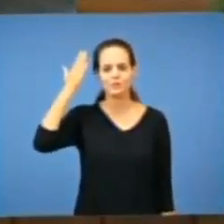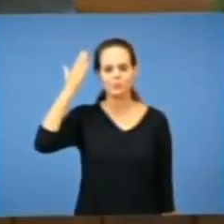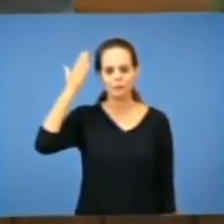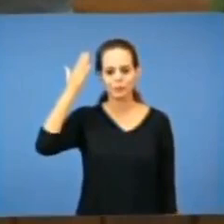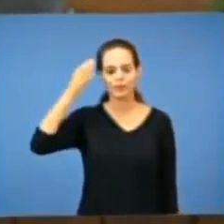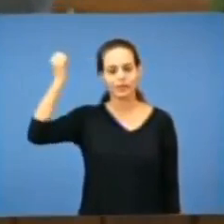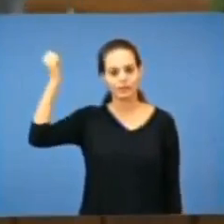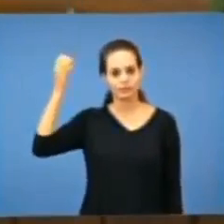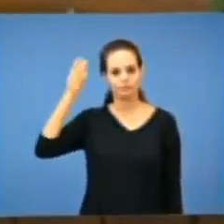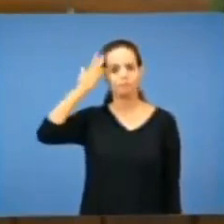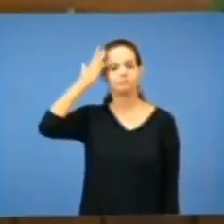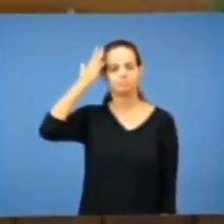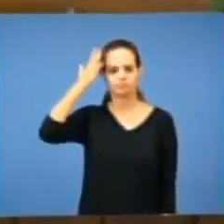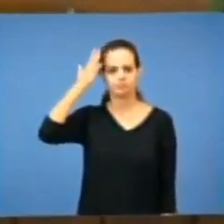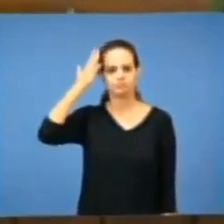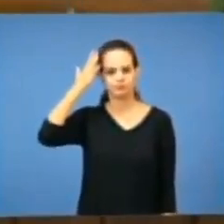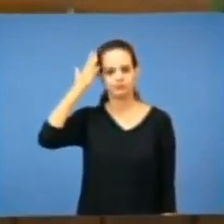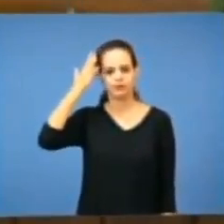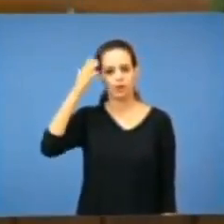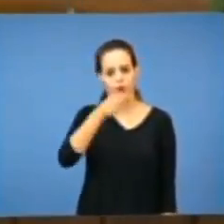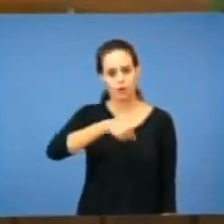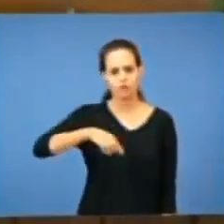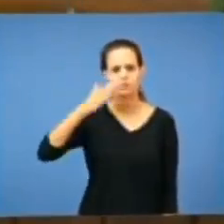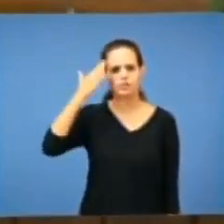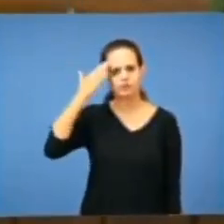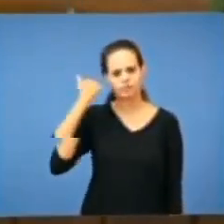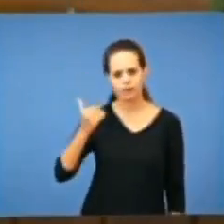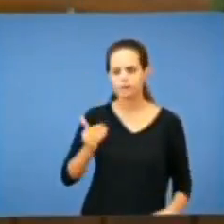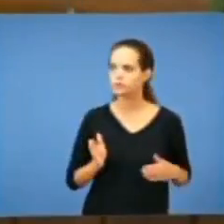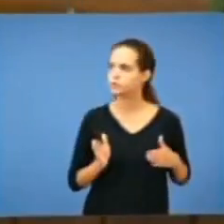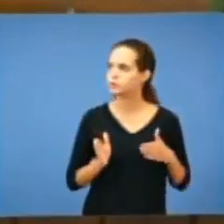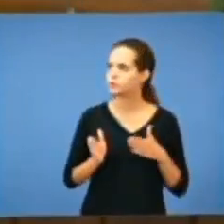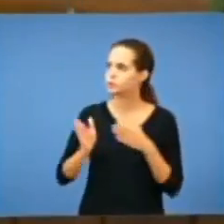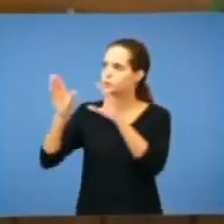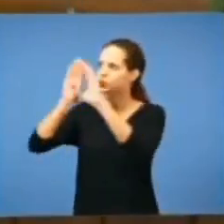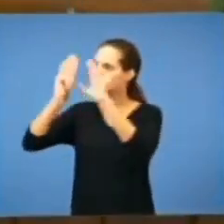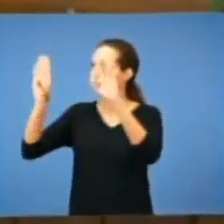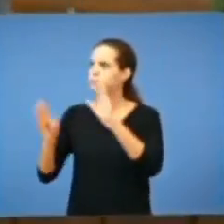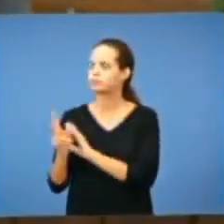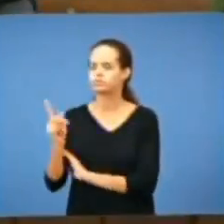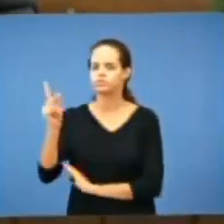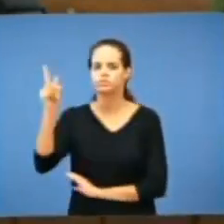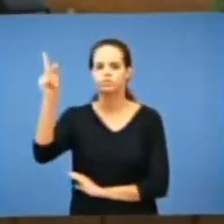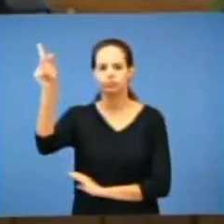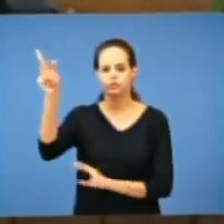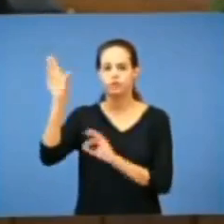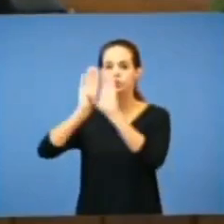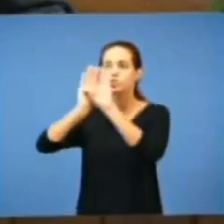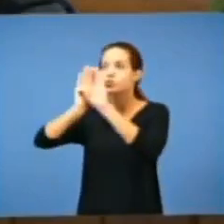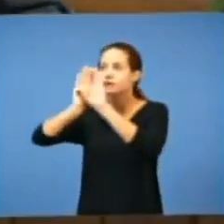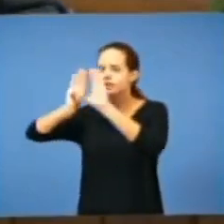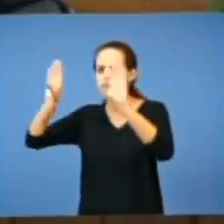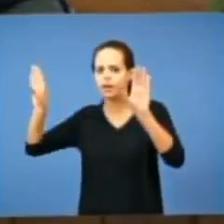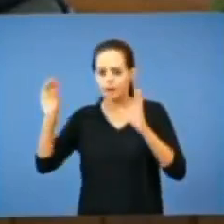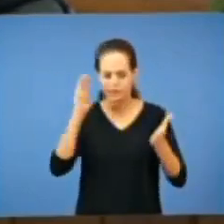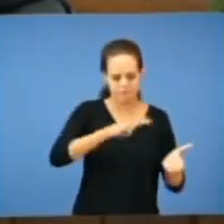that understand what revelation is, that know where they're going. We don't have any other object other than this.